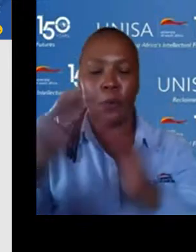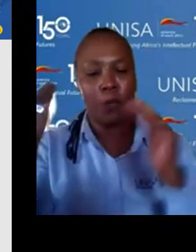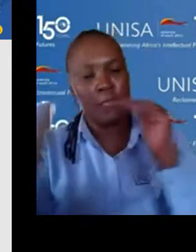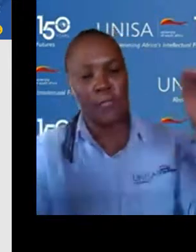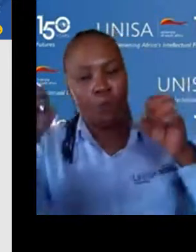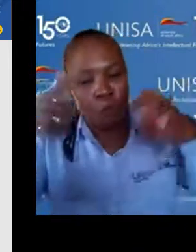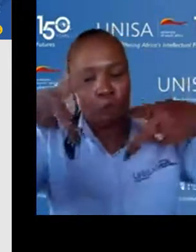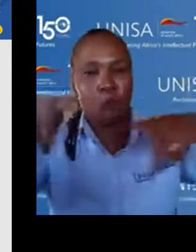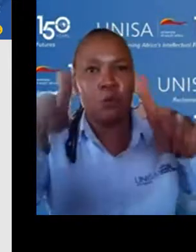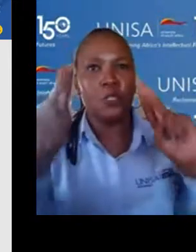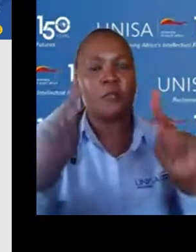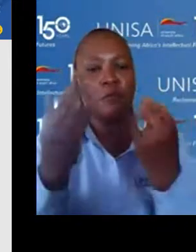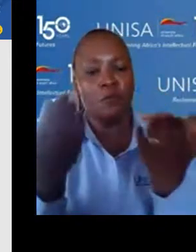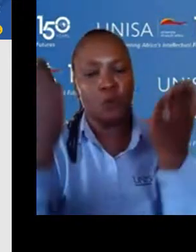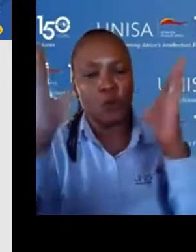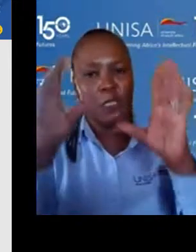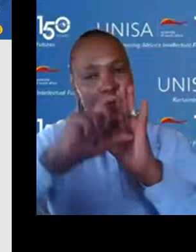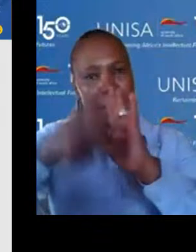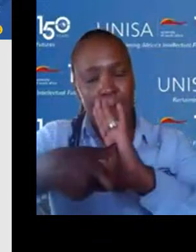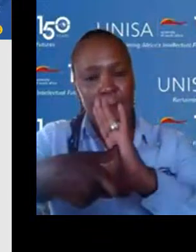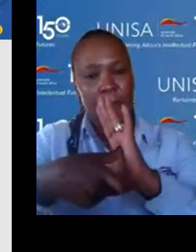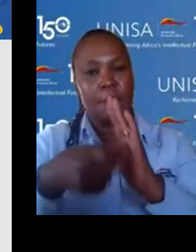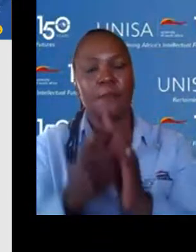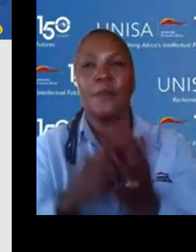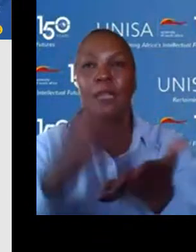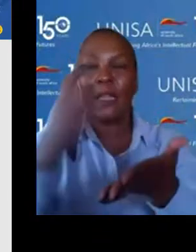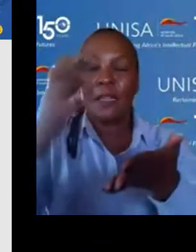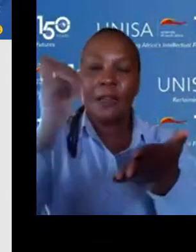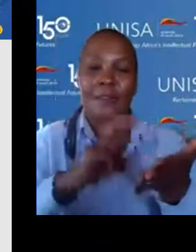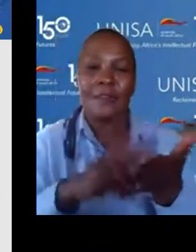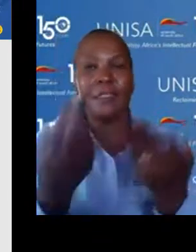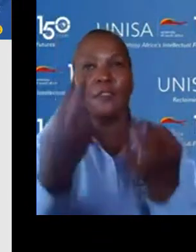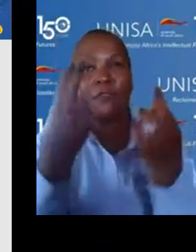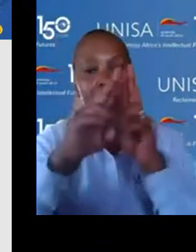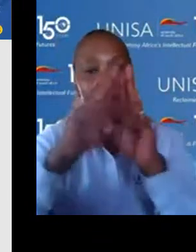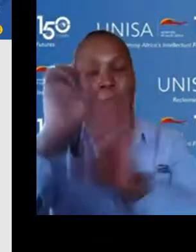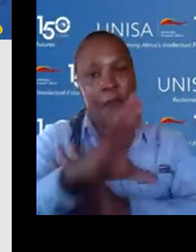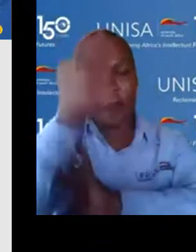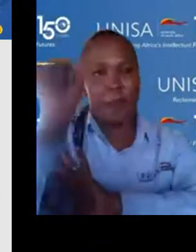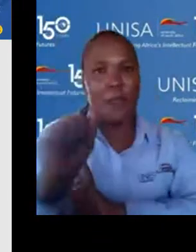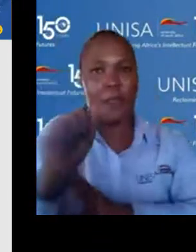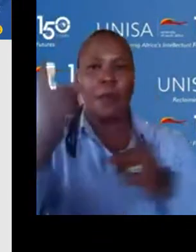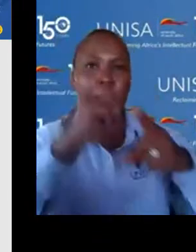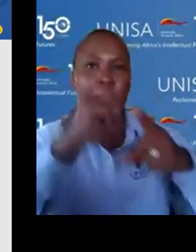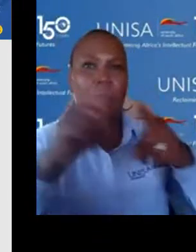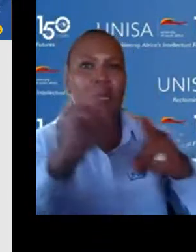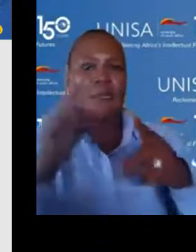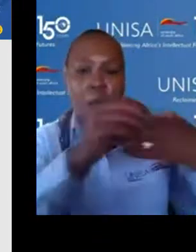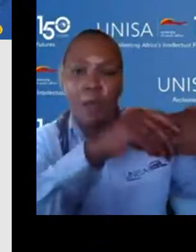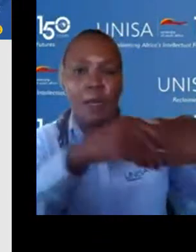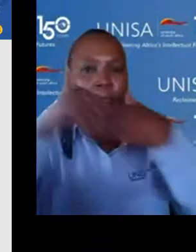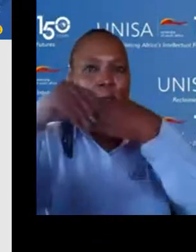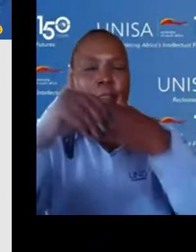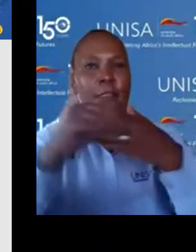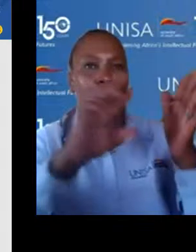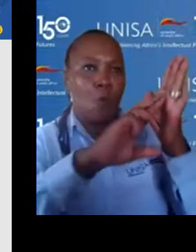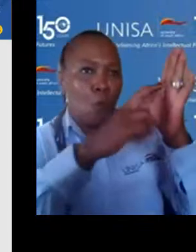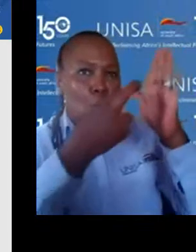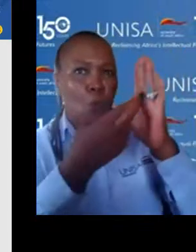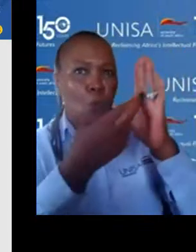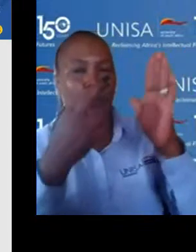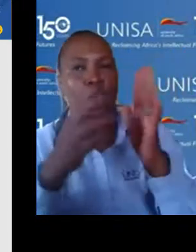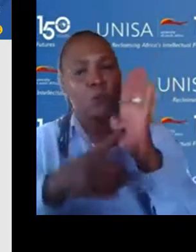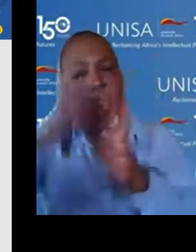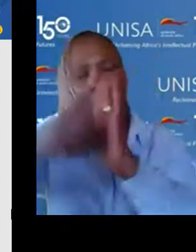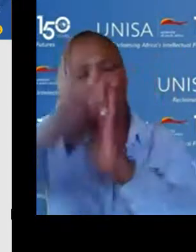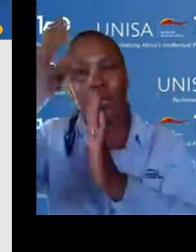for students with disabilities registered at UNISA, play a leading role in the development of policies